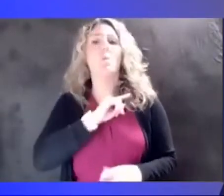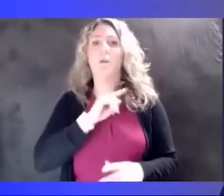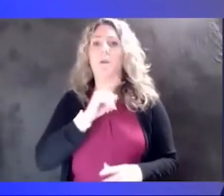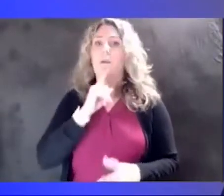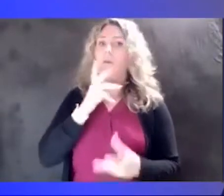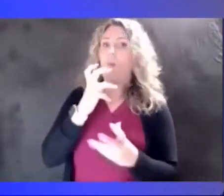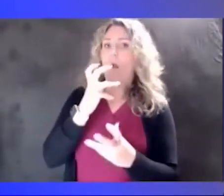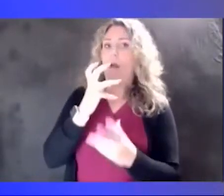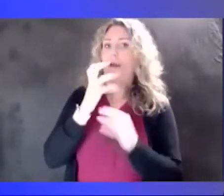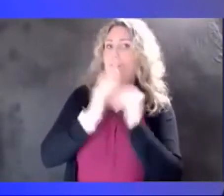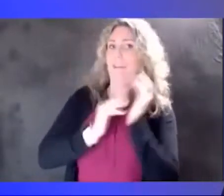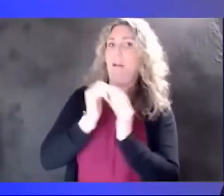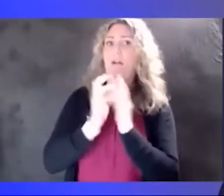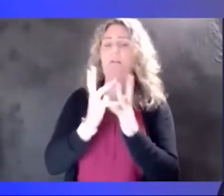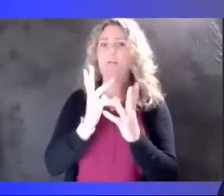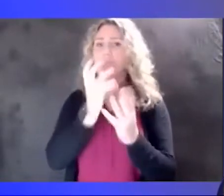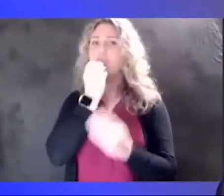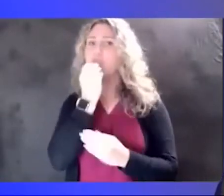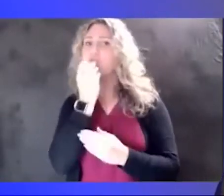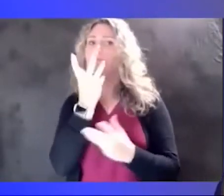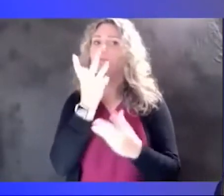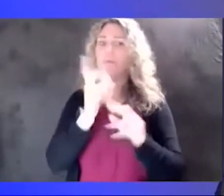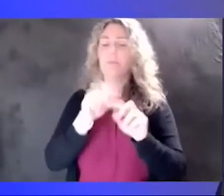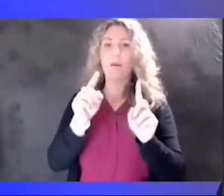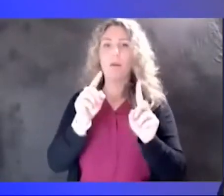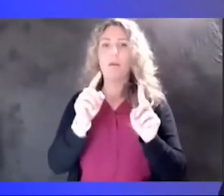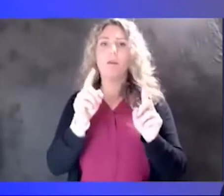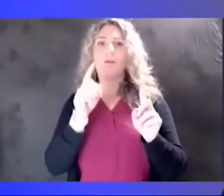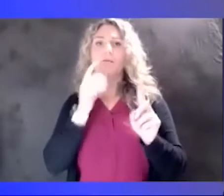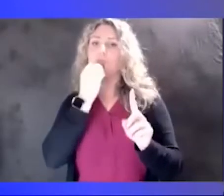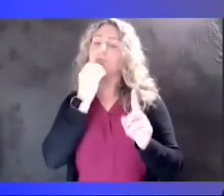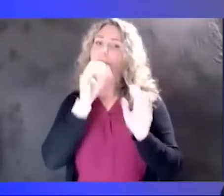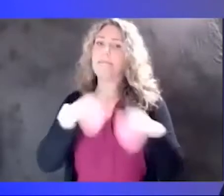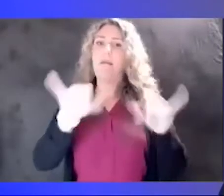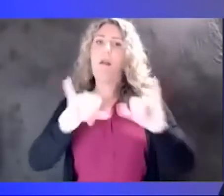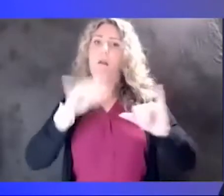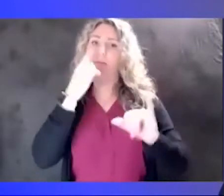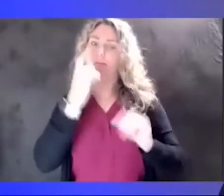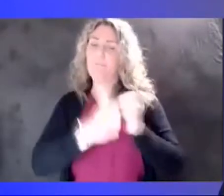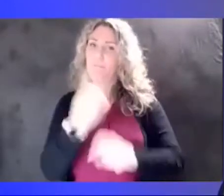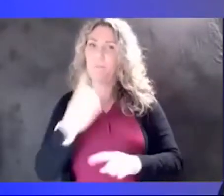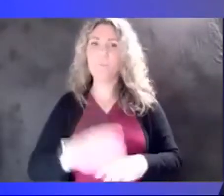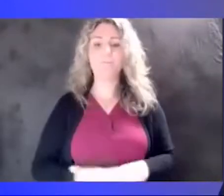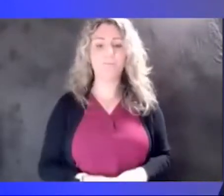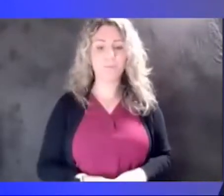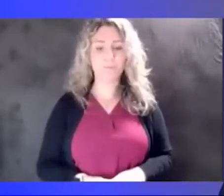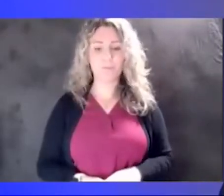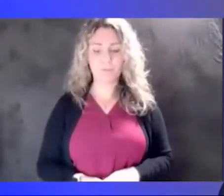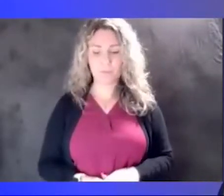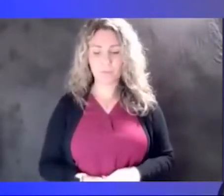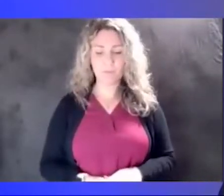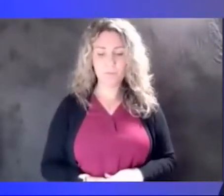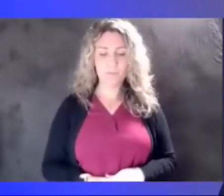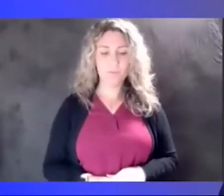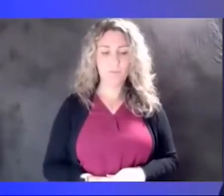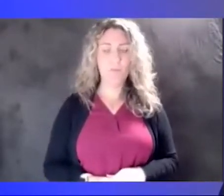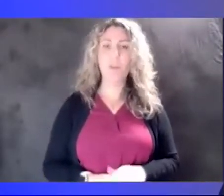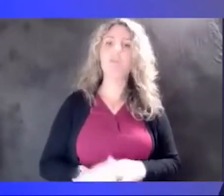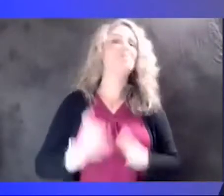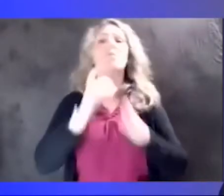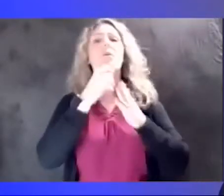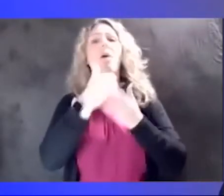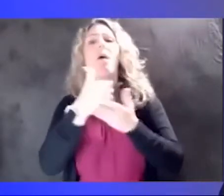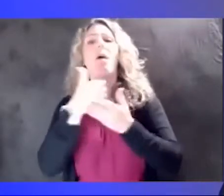us may turn to something different, but food is certainly a common choice. So just kind of helping patients recognize that